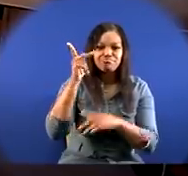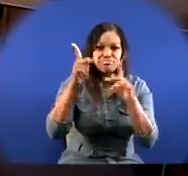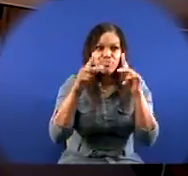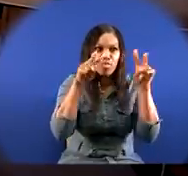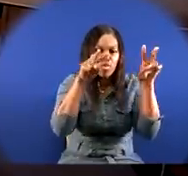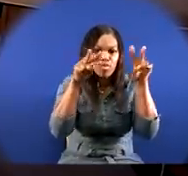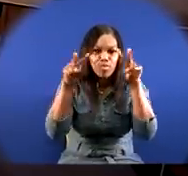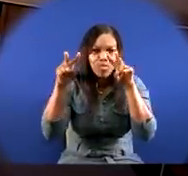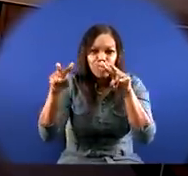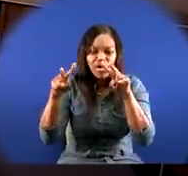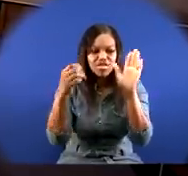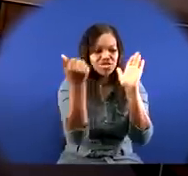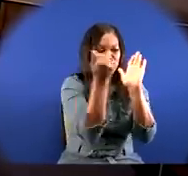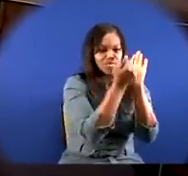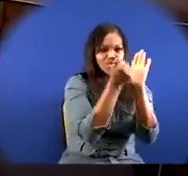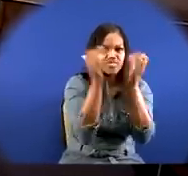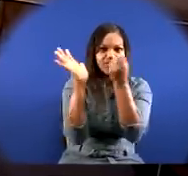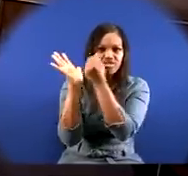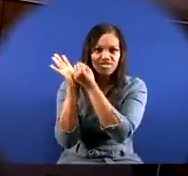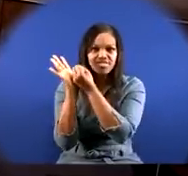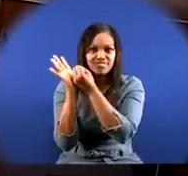to the crucifixion.